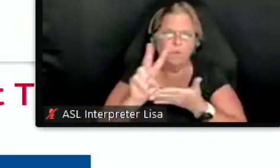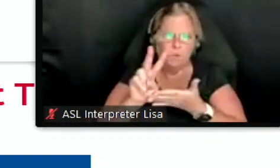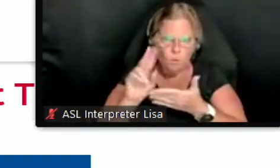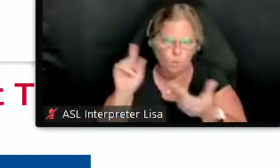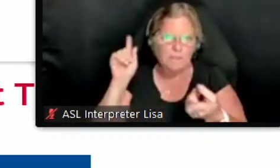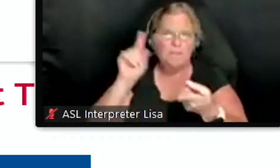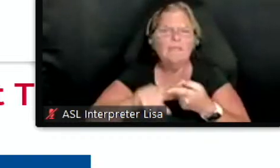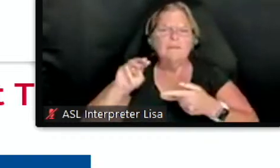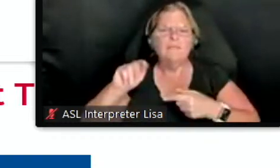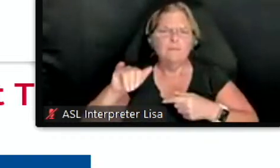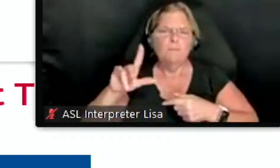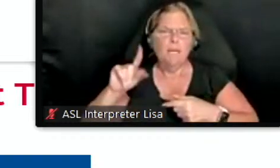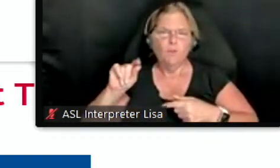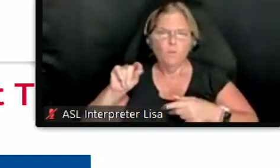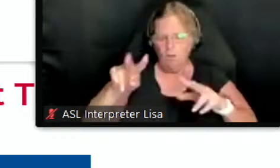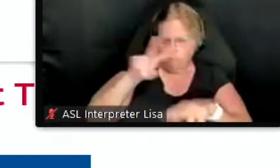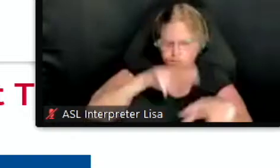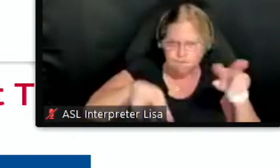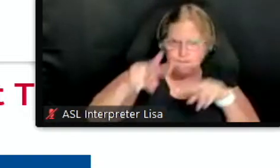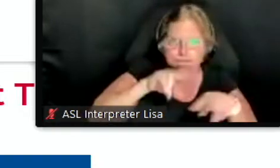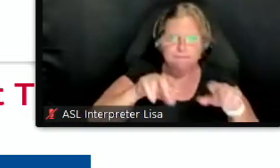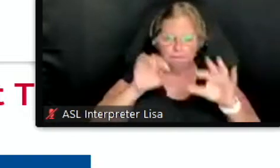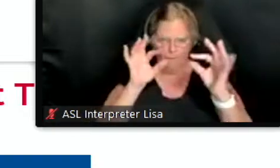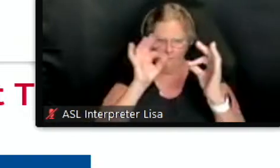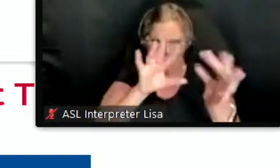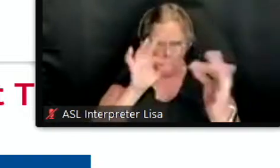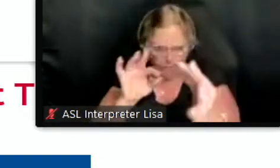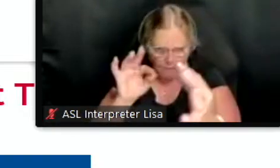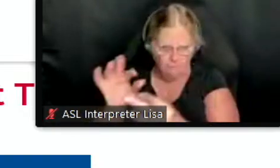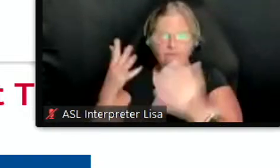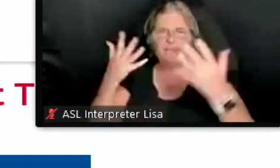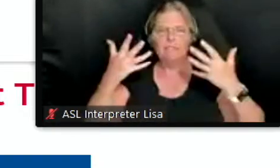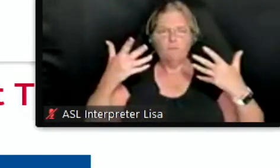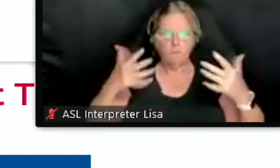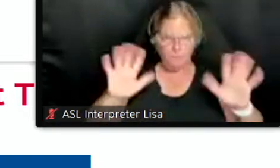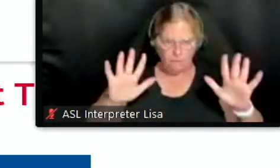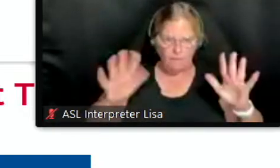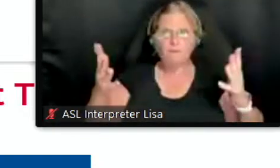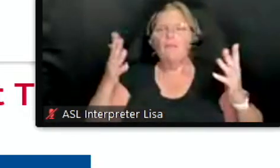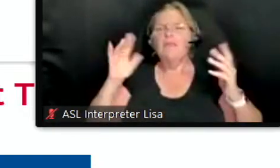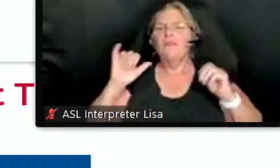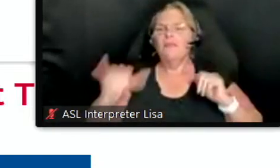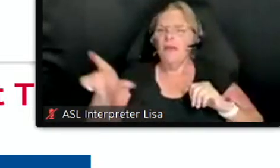to review it and provide feedback. We'll then integrate that feedback into the current